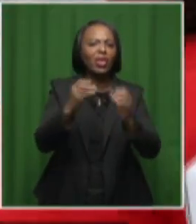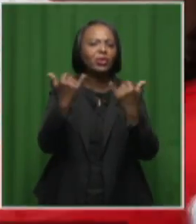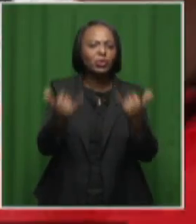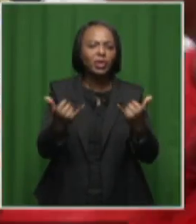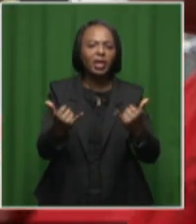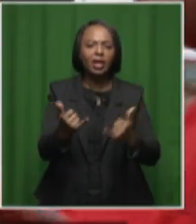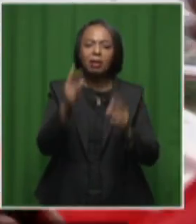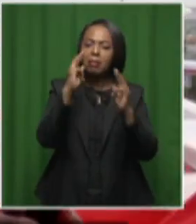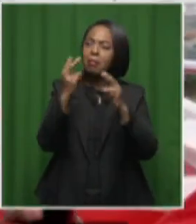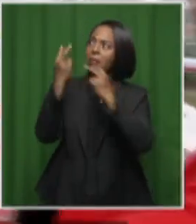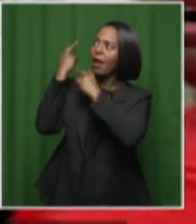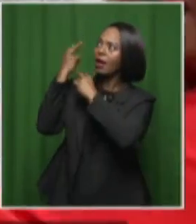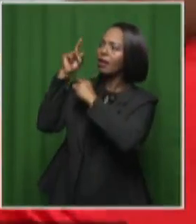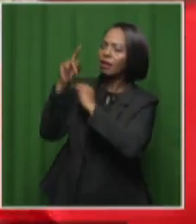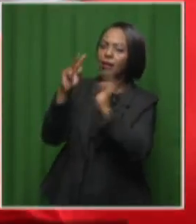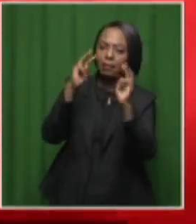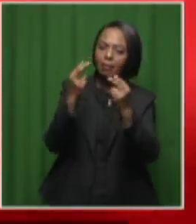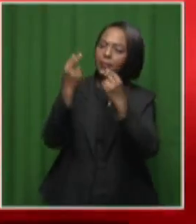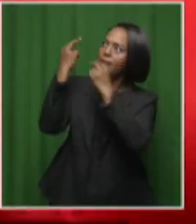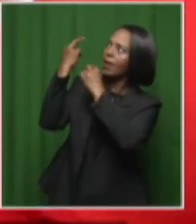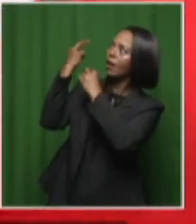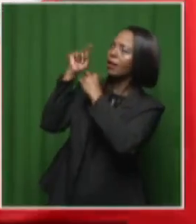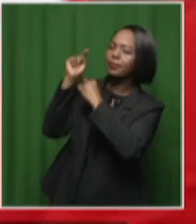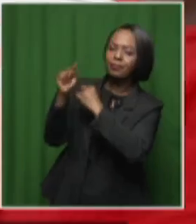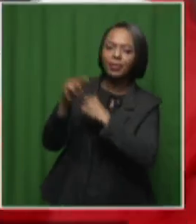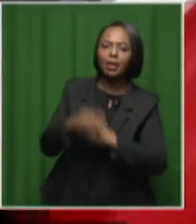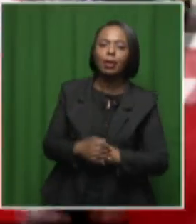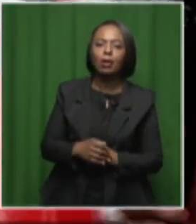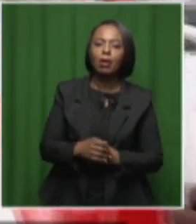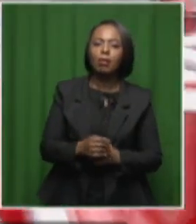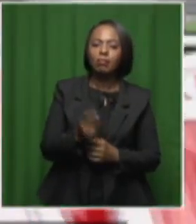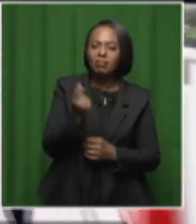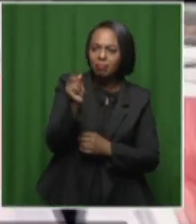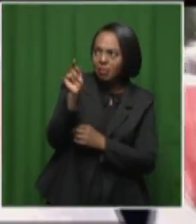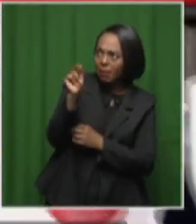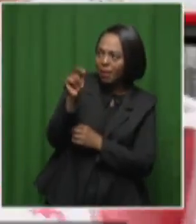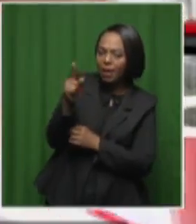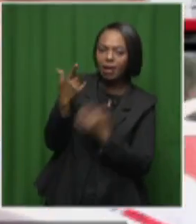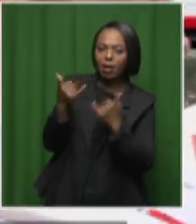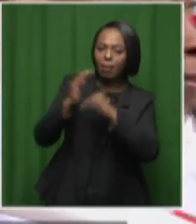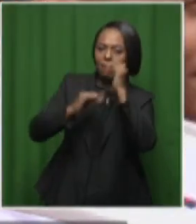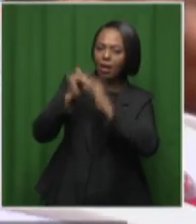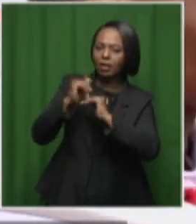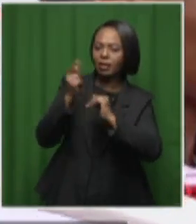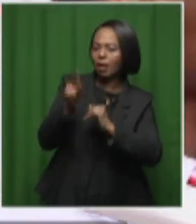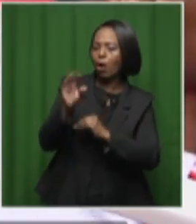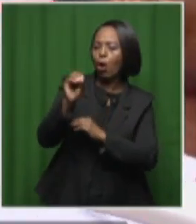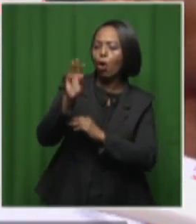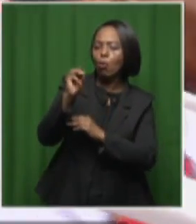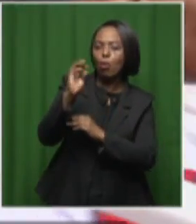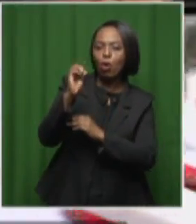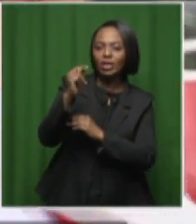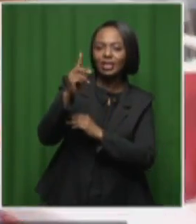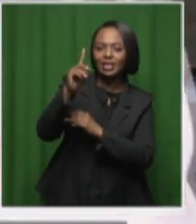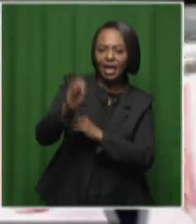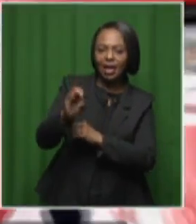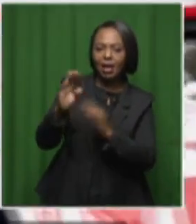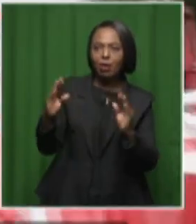back, these are one of the mosques that has been built in recent years here in Omonde. And